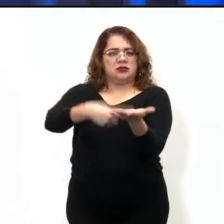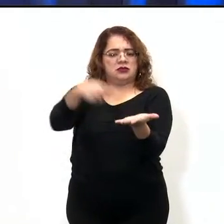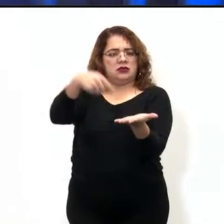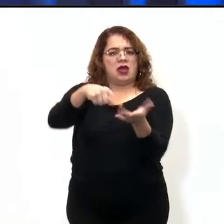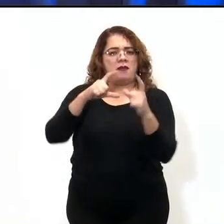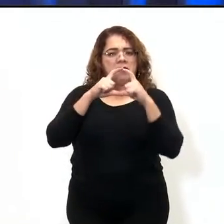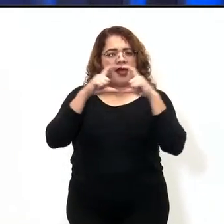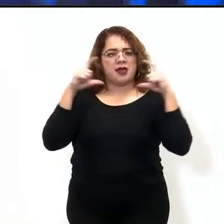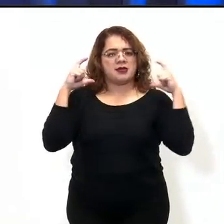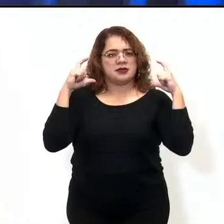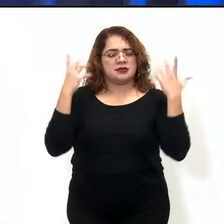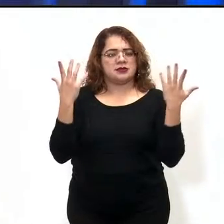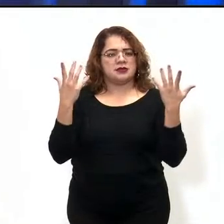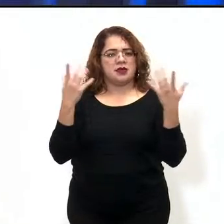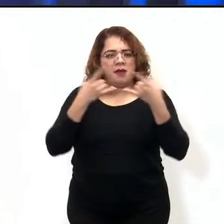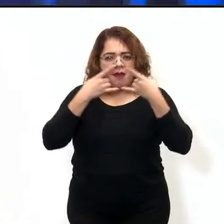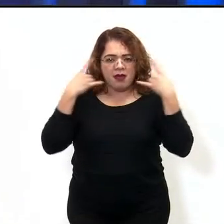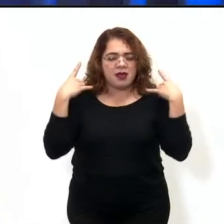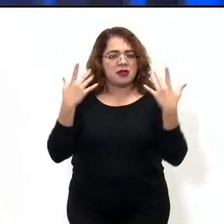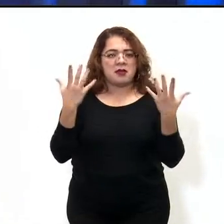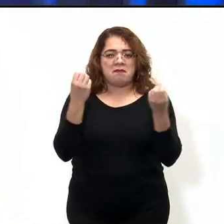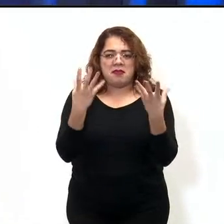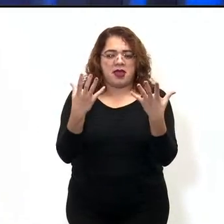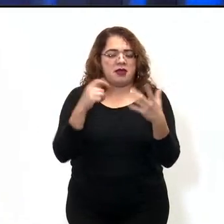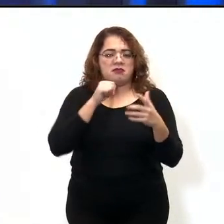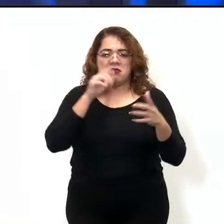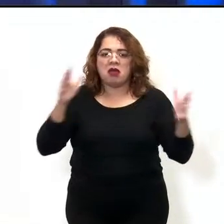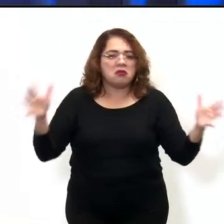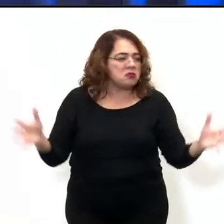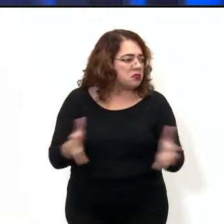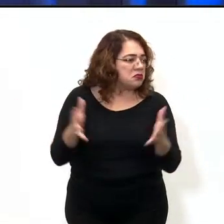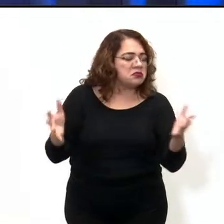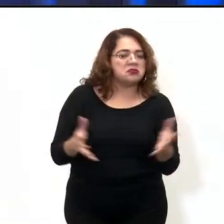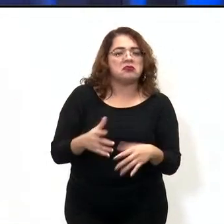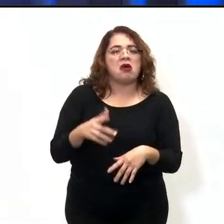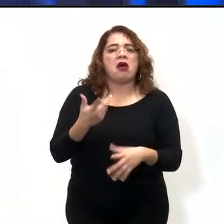lot of folks are not encouraging it, or certainly not